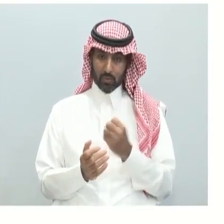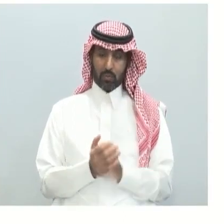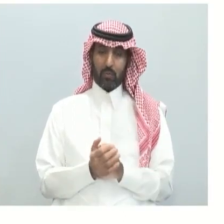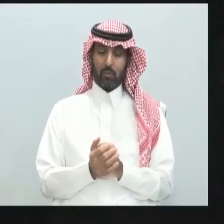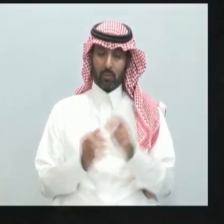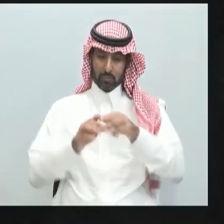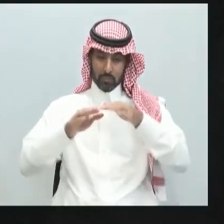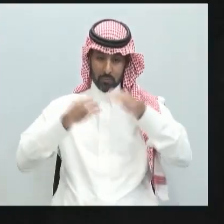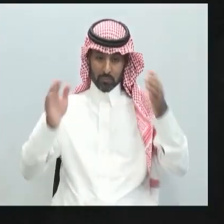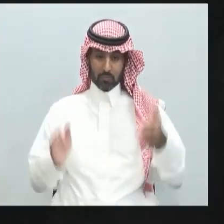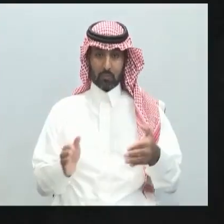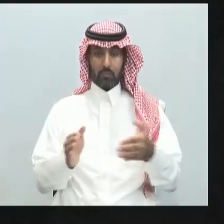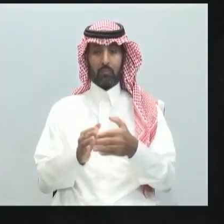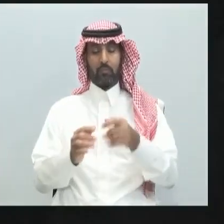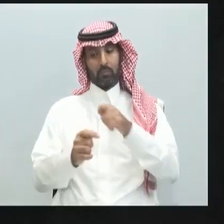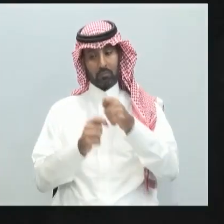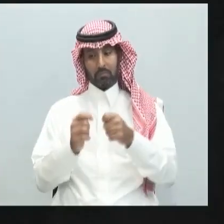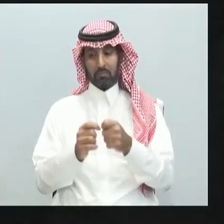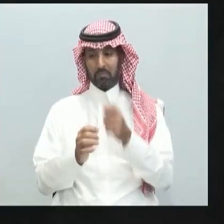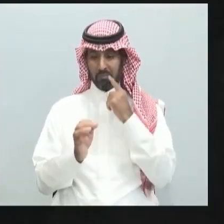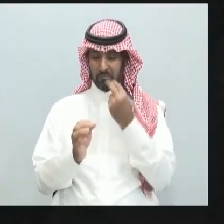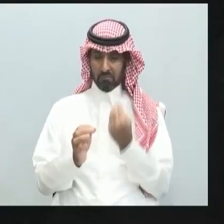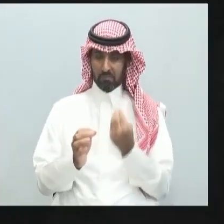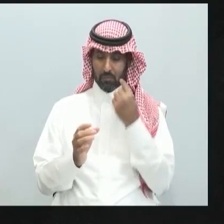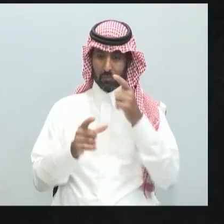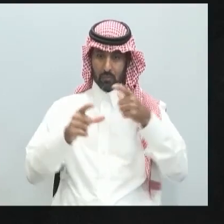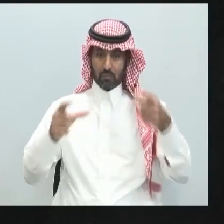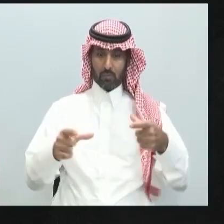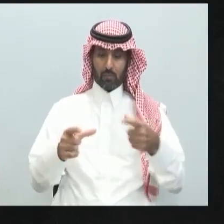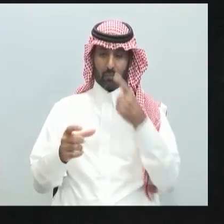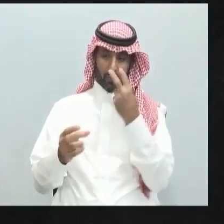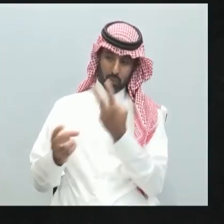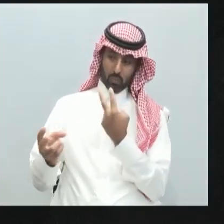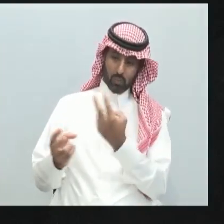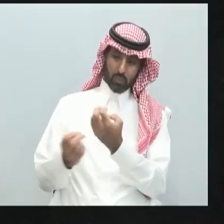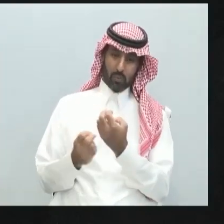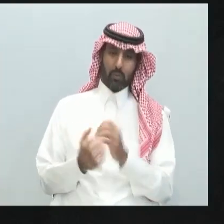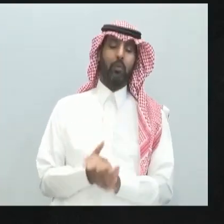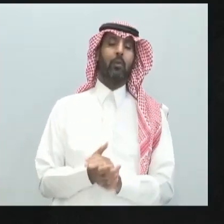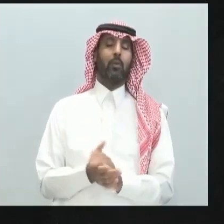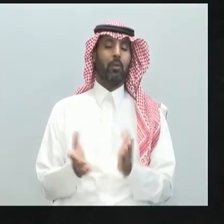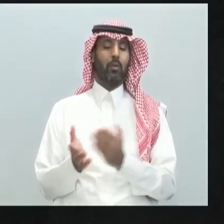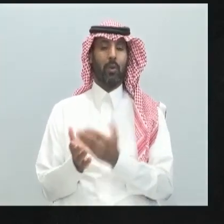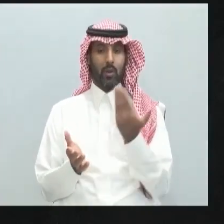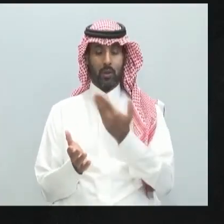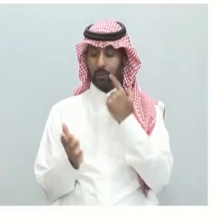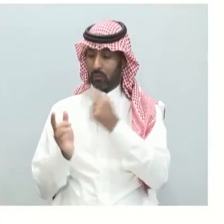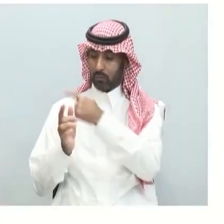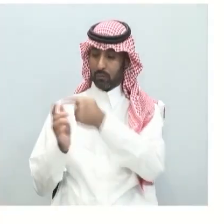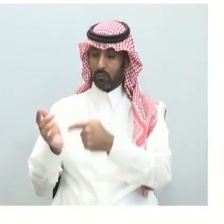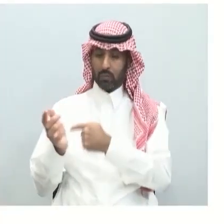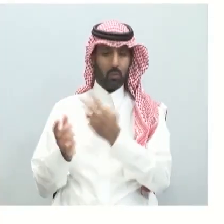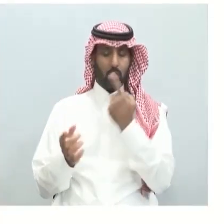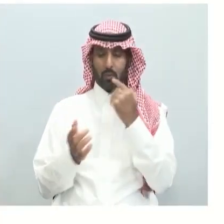is packed nicely, of course it will attract us. Read the essay and find out